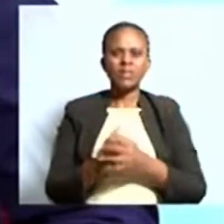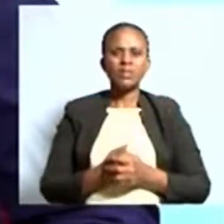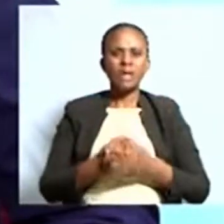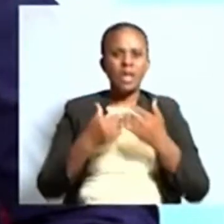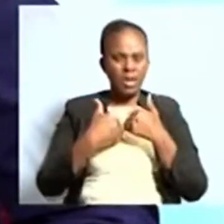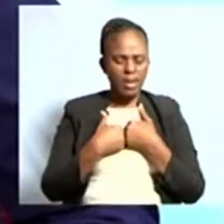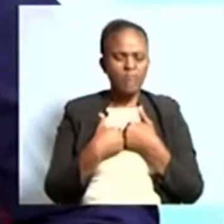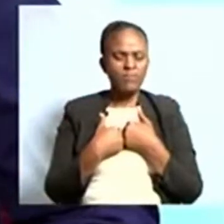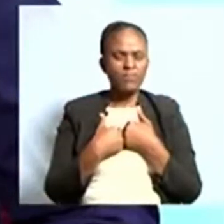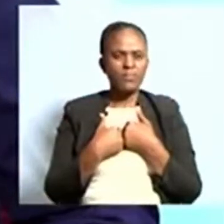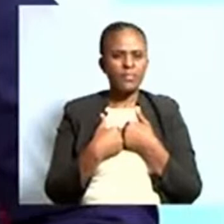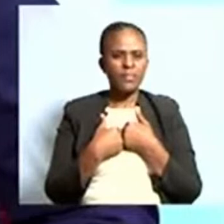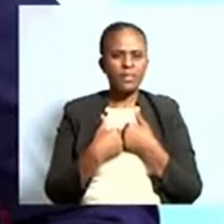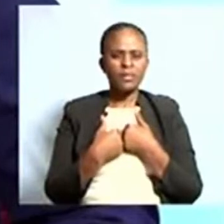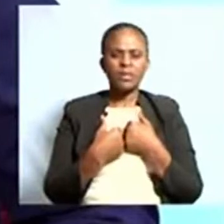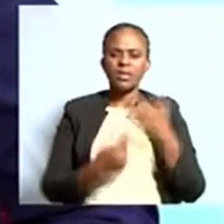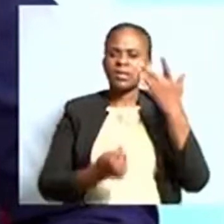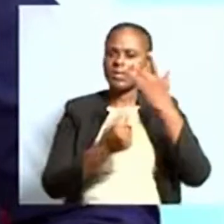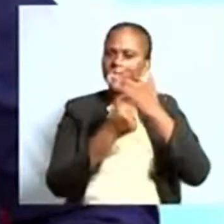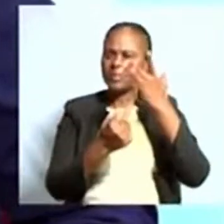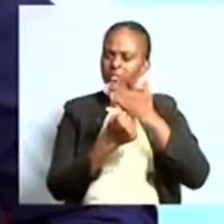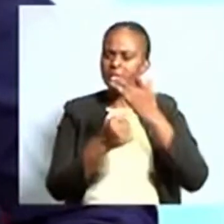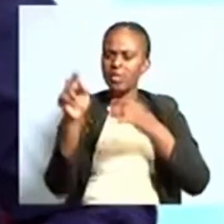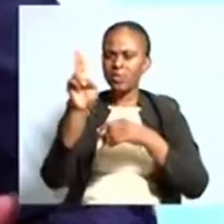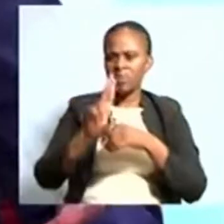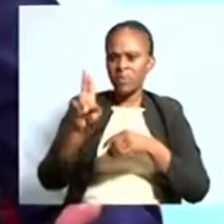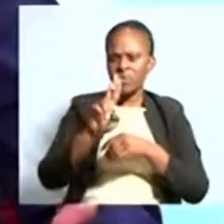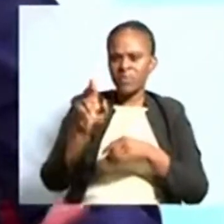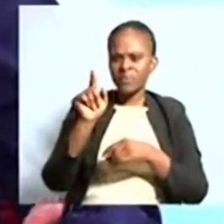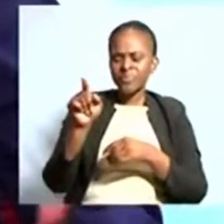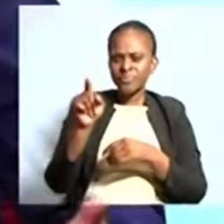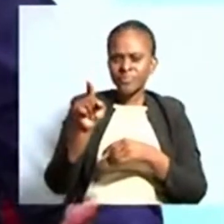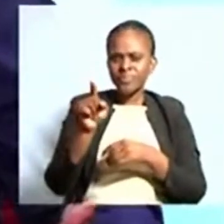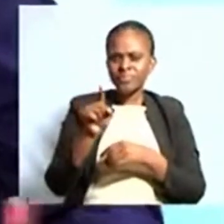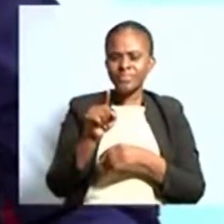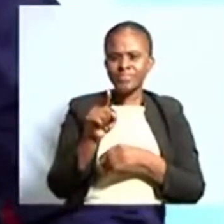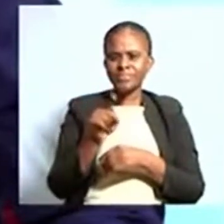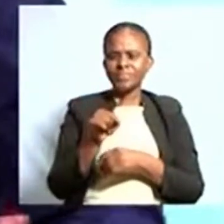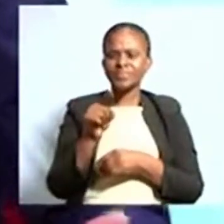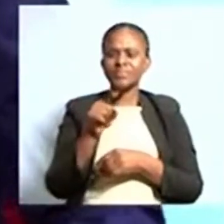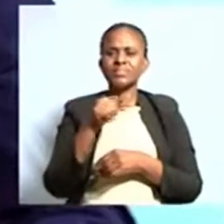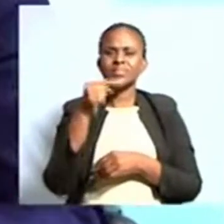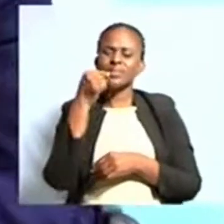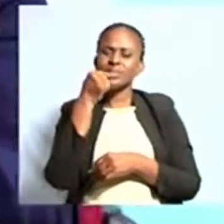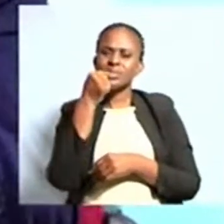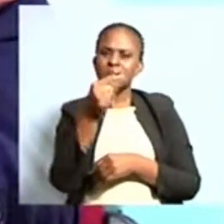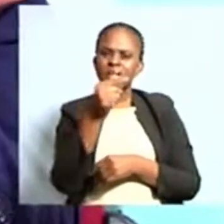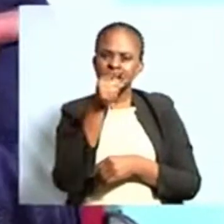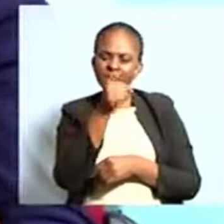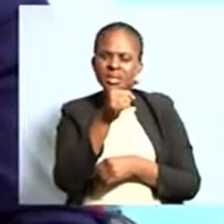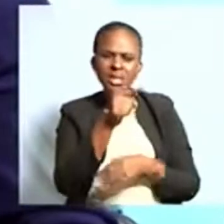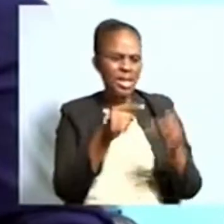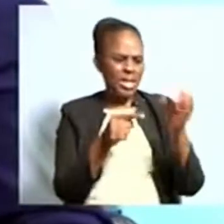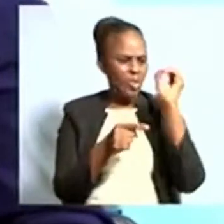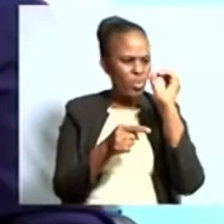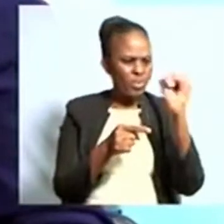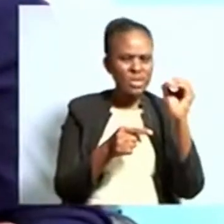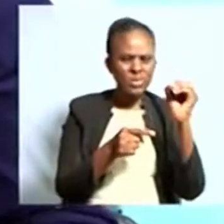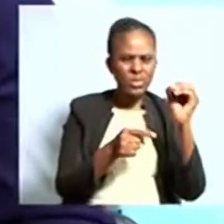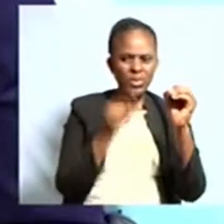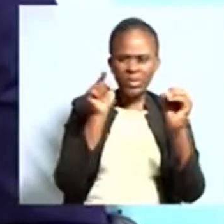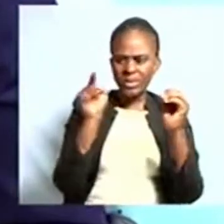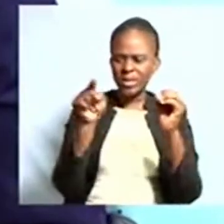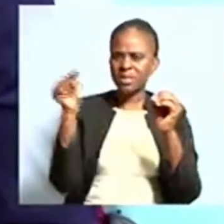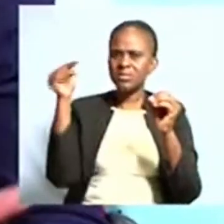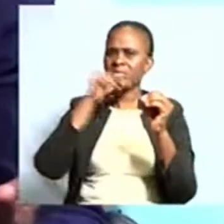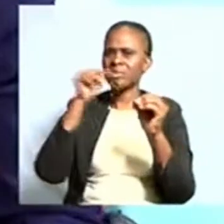common term that we have even adopted in our vocabulary, which is code. This is original, this is gonga, and